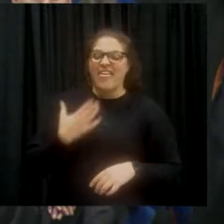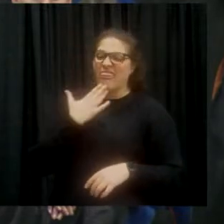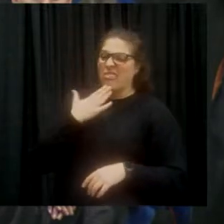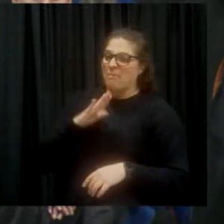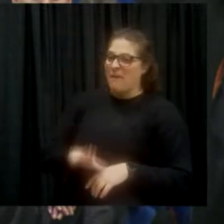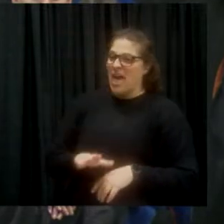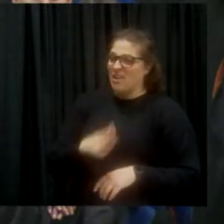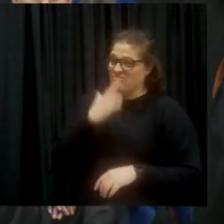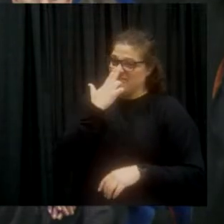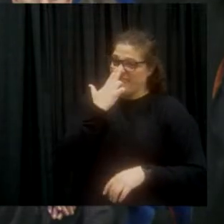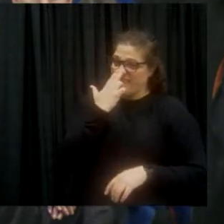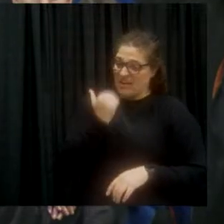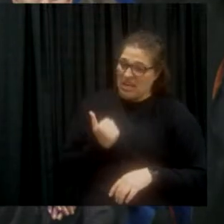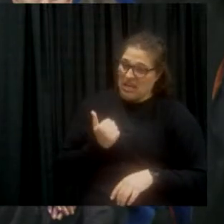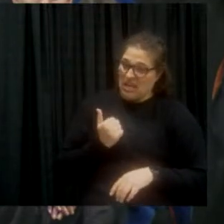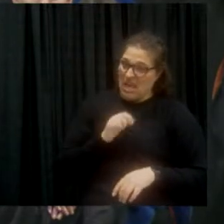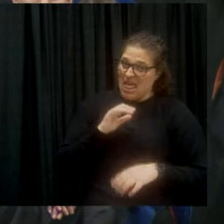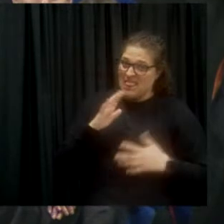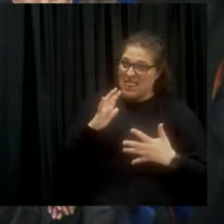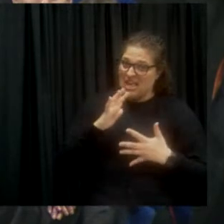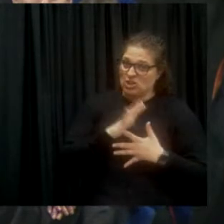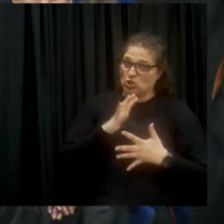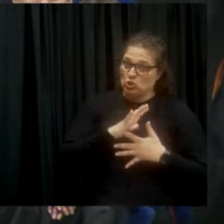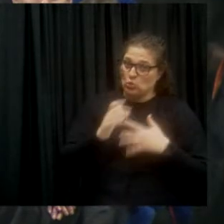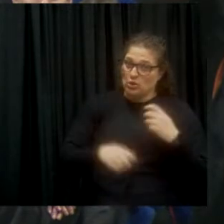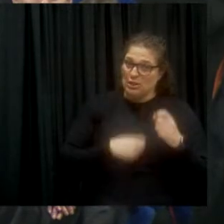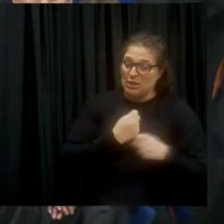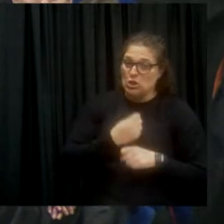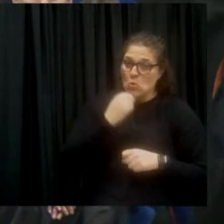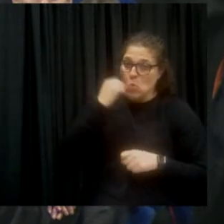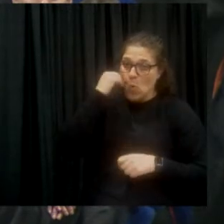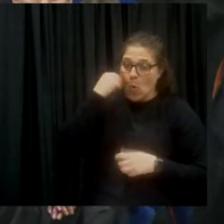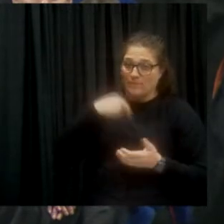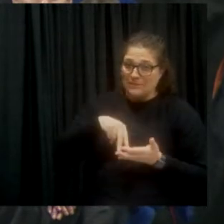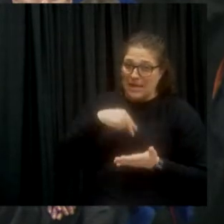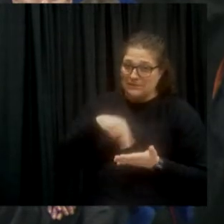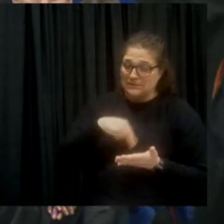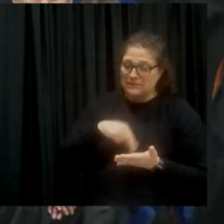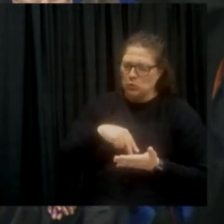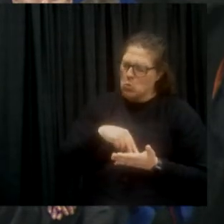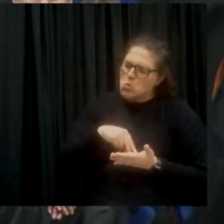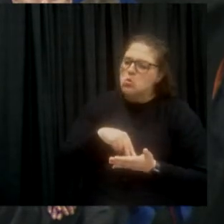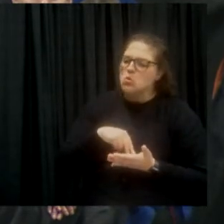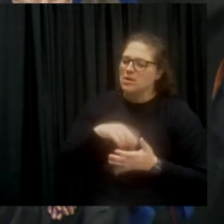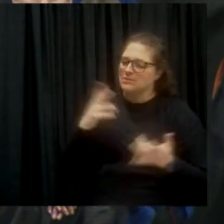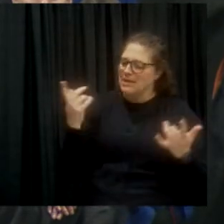And the bad was funny, like junior year homecoming, because that happened.